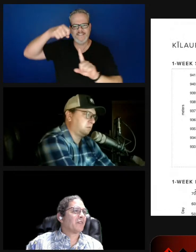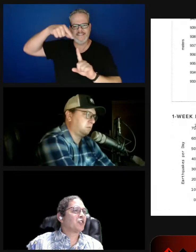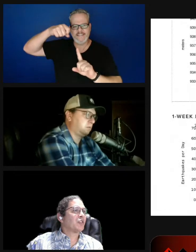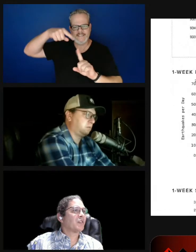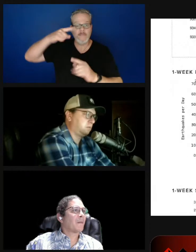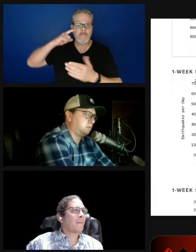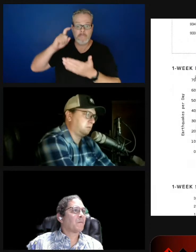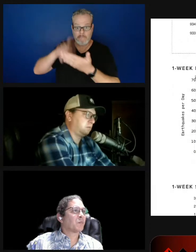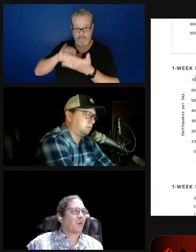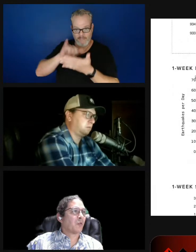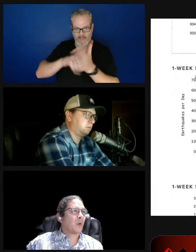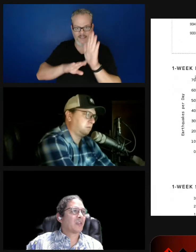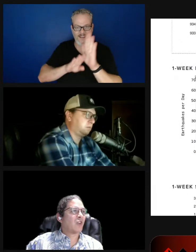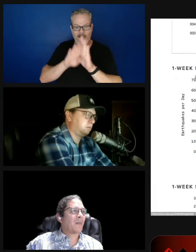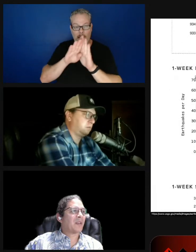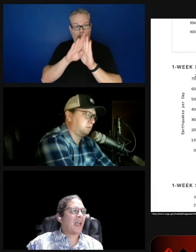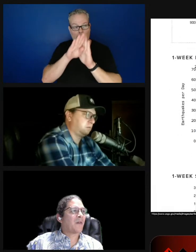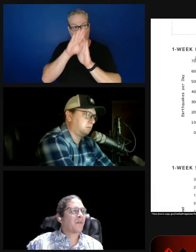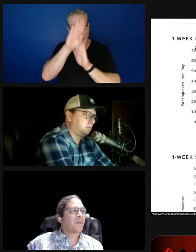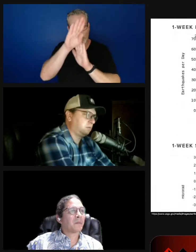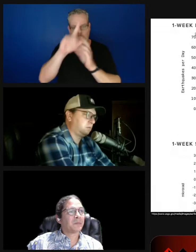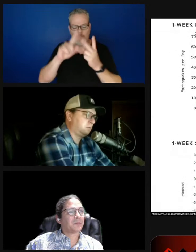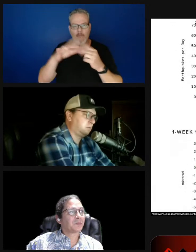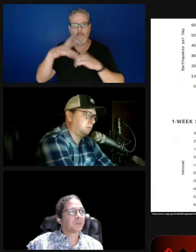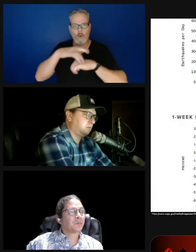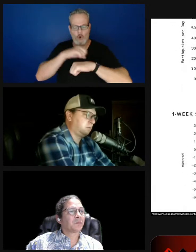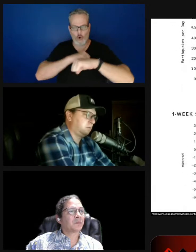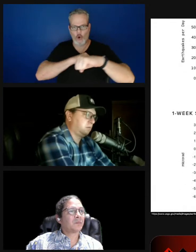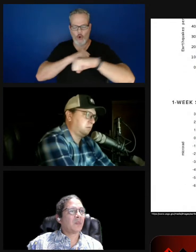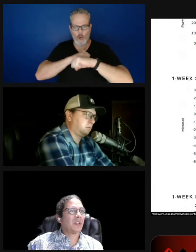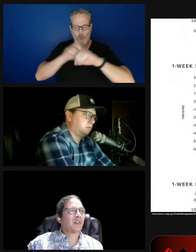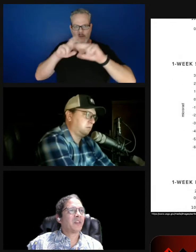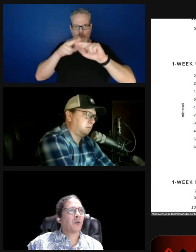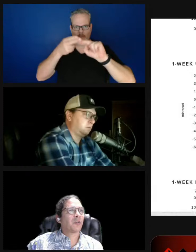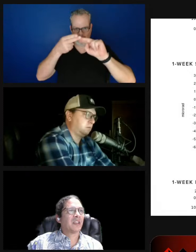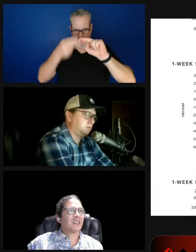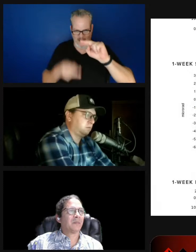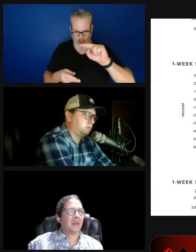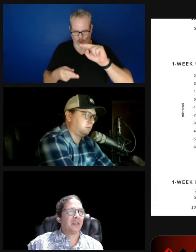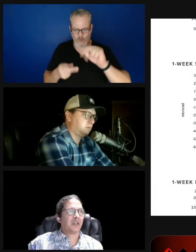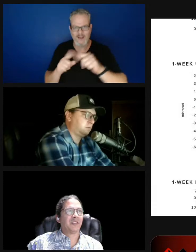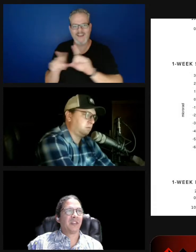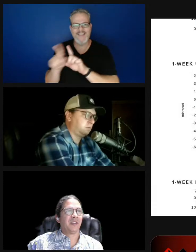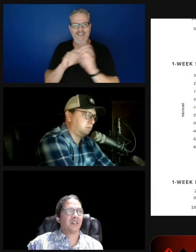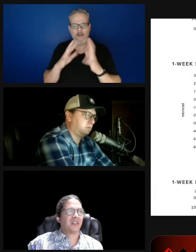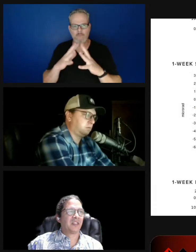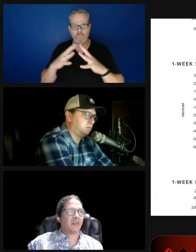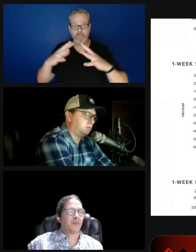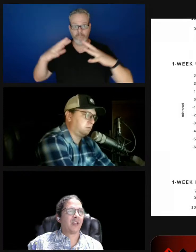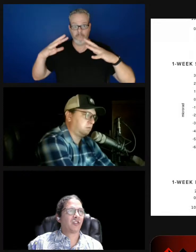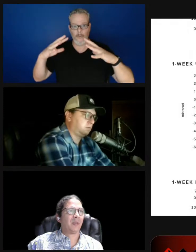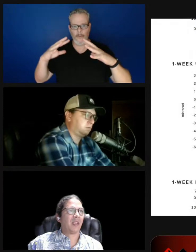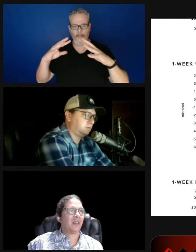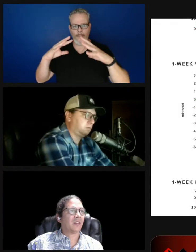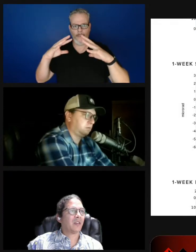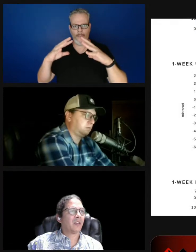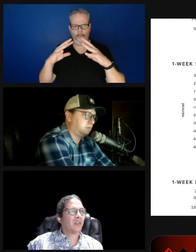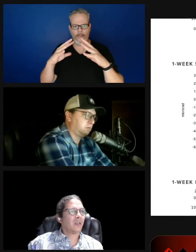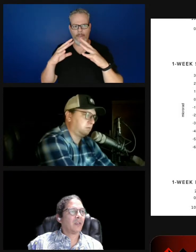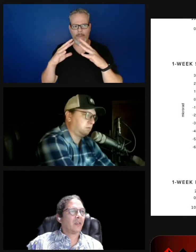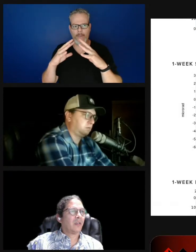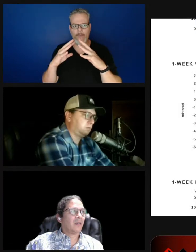is our elevation, earthquakes dropping down, and our tilt has been decreasing here since this eruption actually